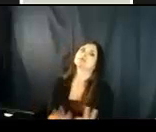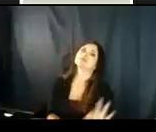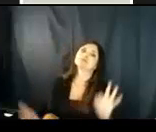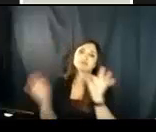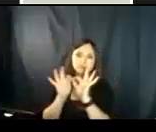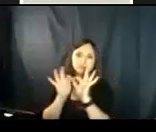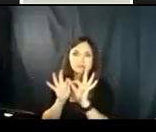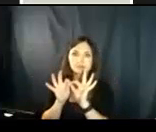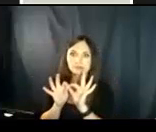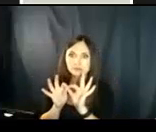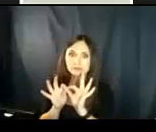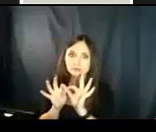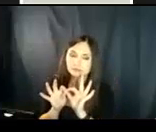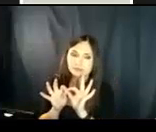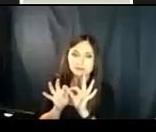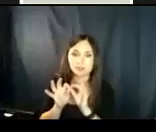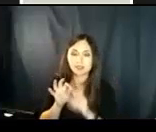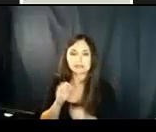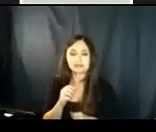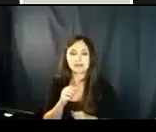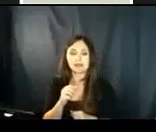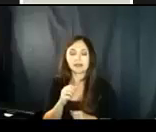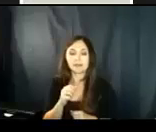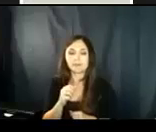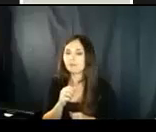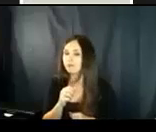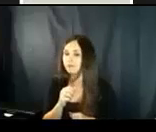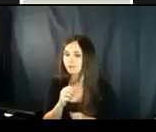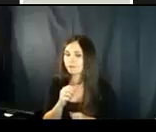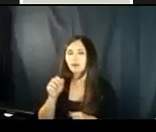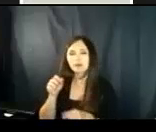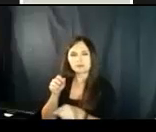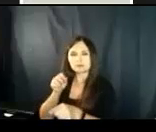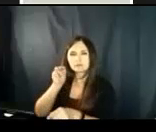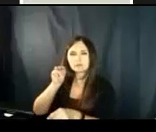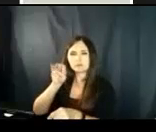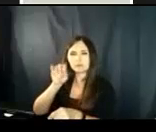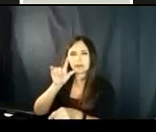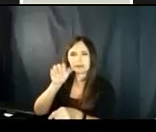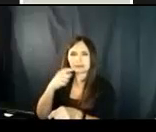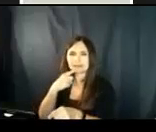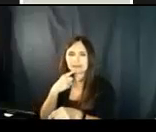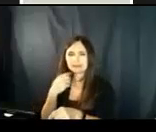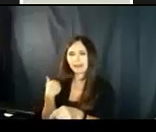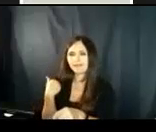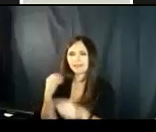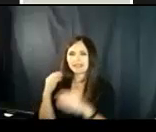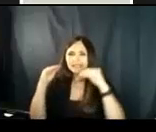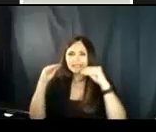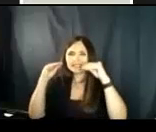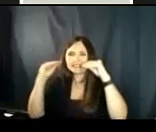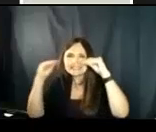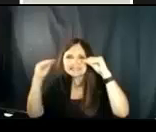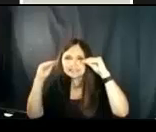It's, I love what Melissa said, having the teacher voice in online, we don't lose it because